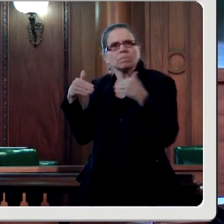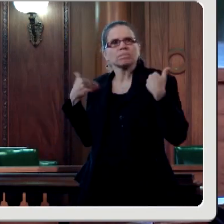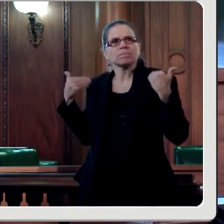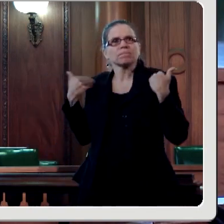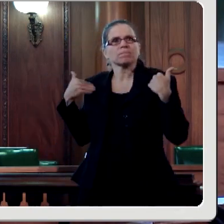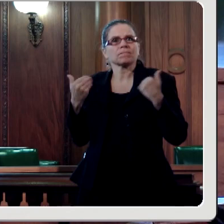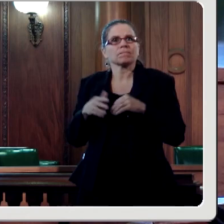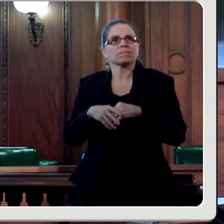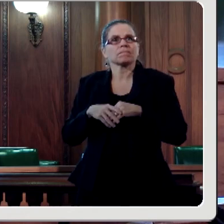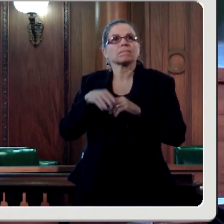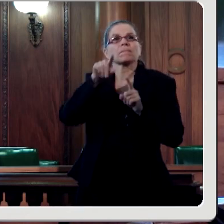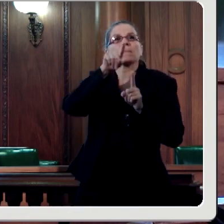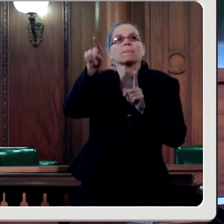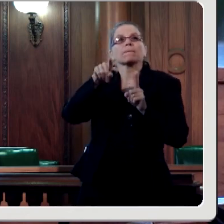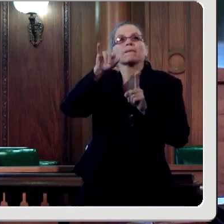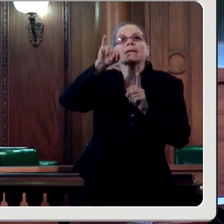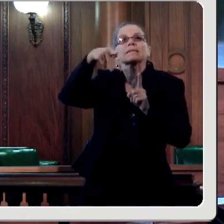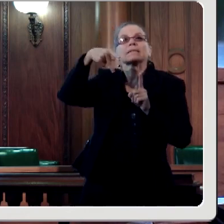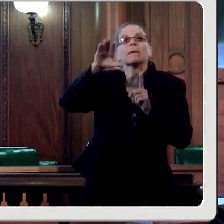residential family cluster